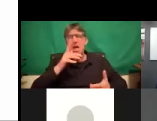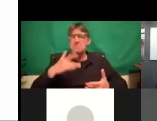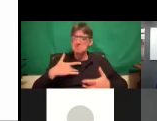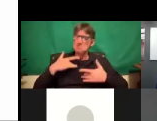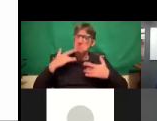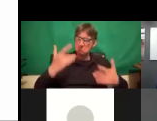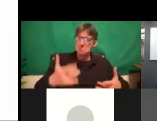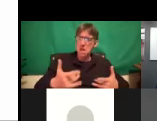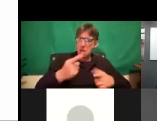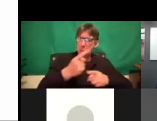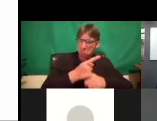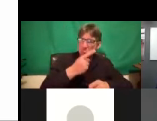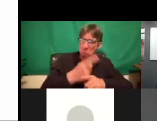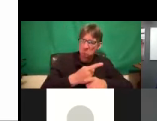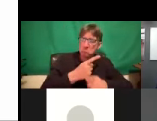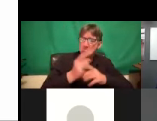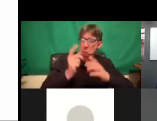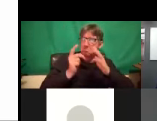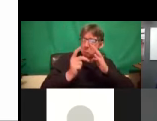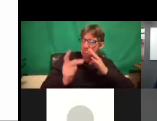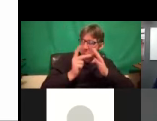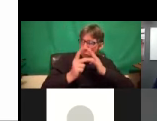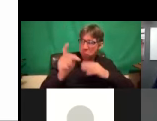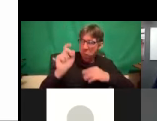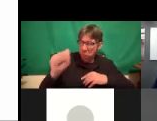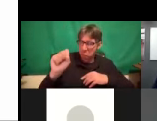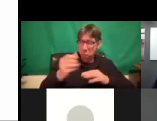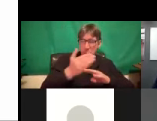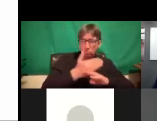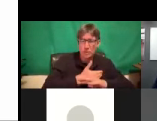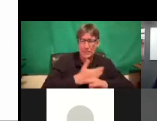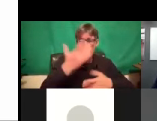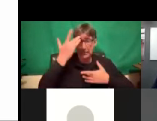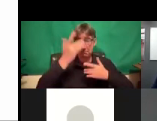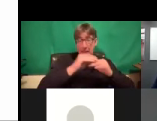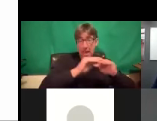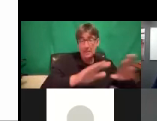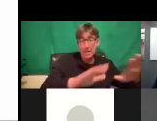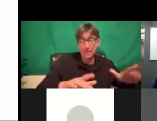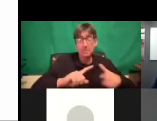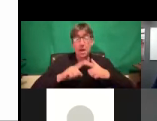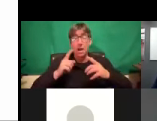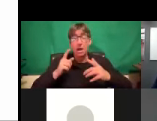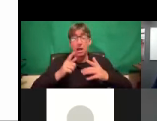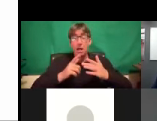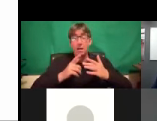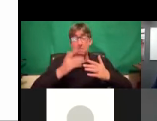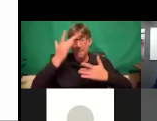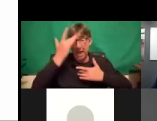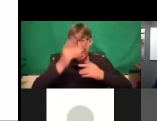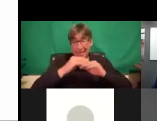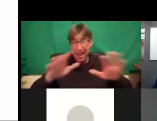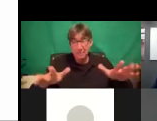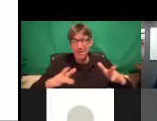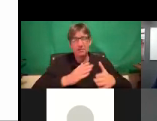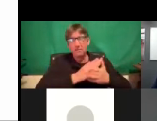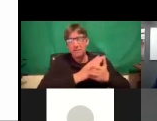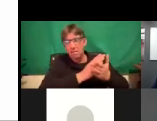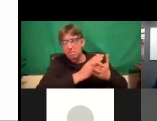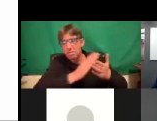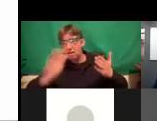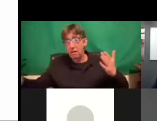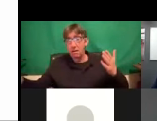pre-pandemic. And throughout the pandemic, our bus, the blue line, and the ride, which is our